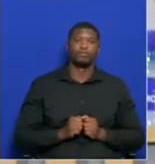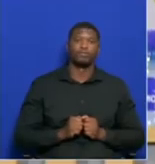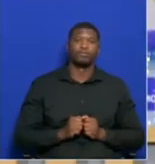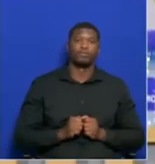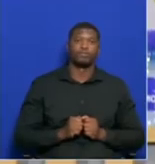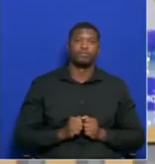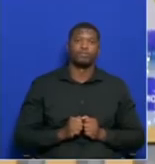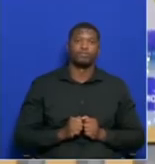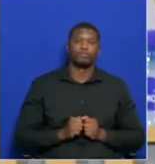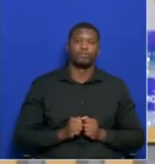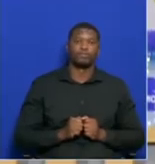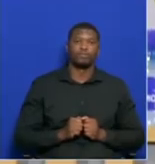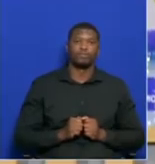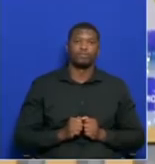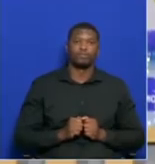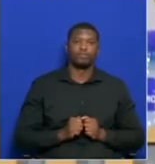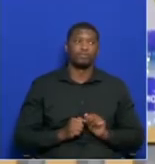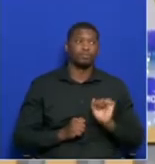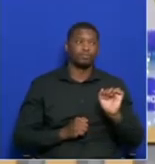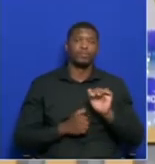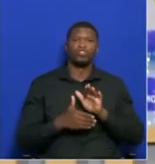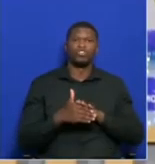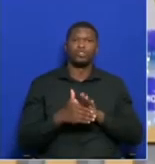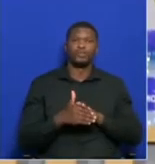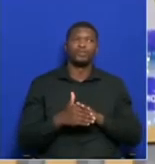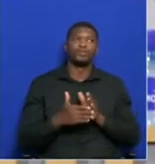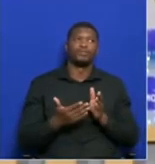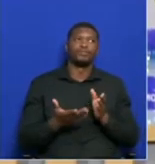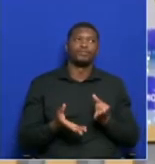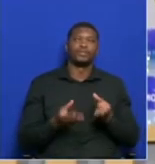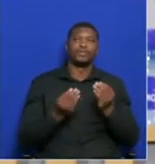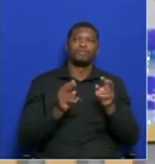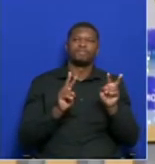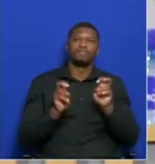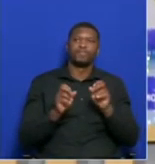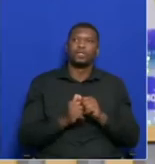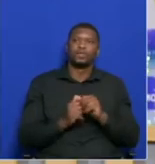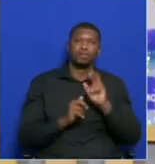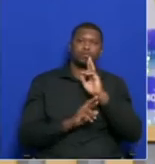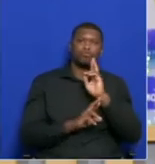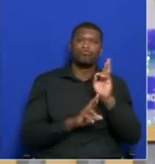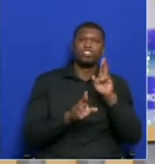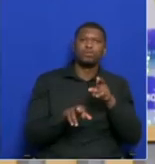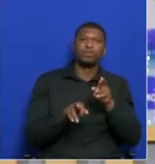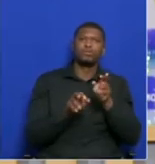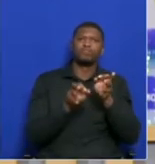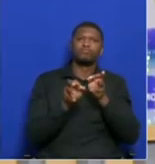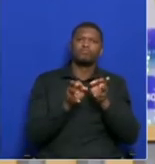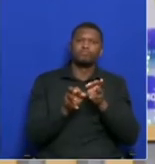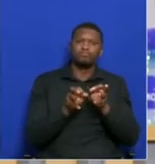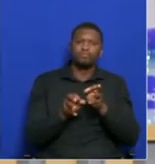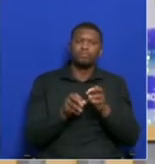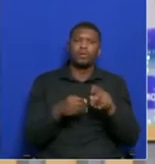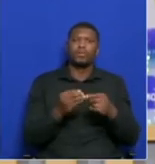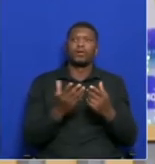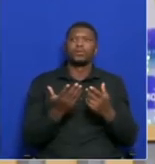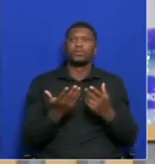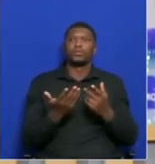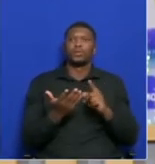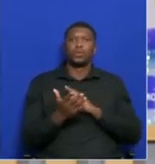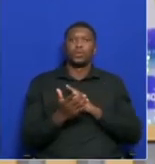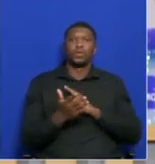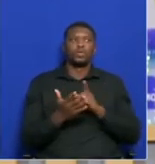which are covered under response detailing your failure to immediately carry out instruction